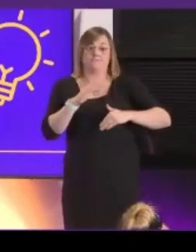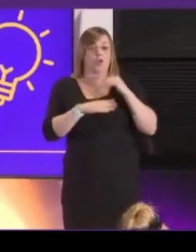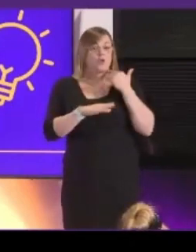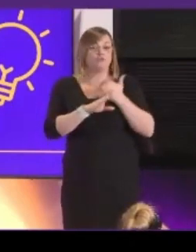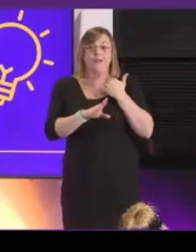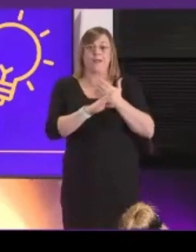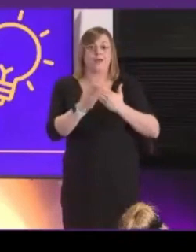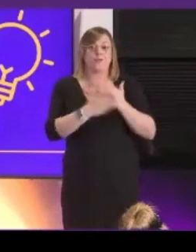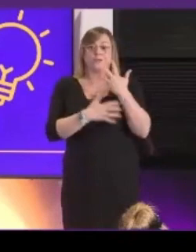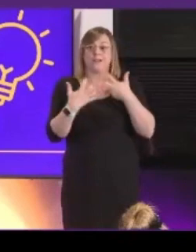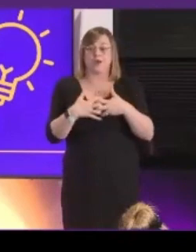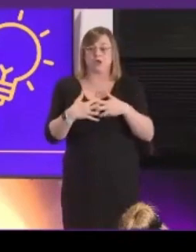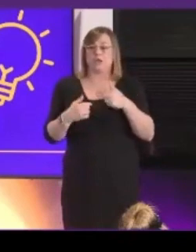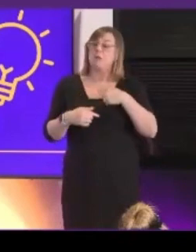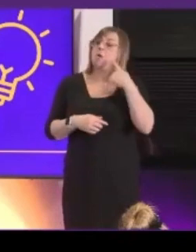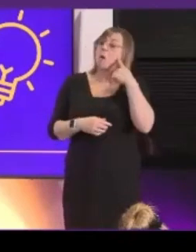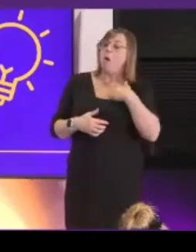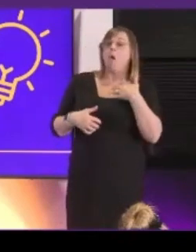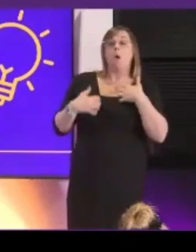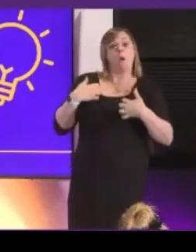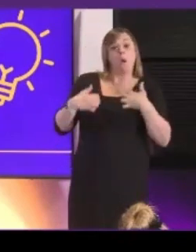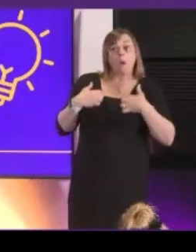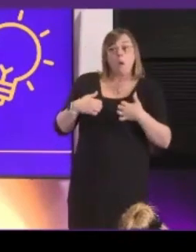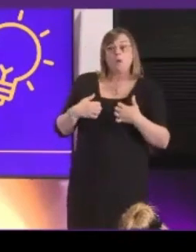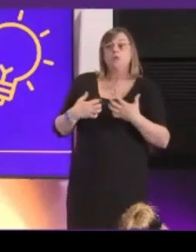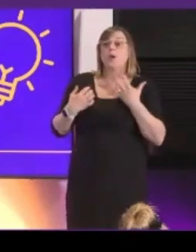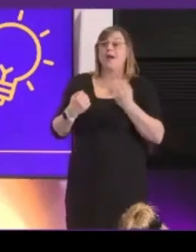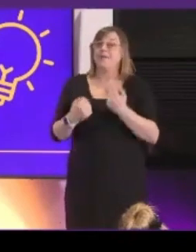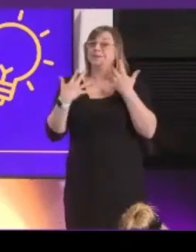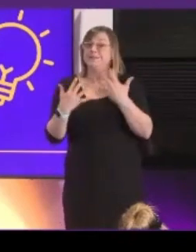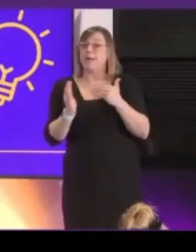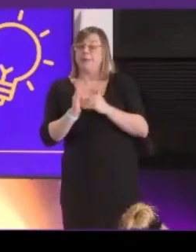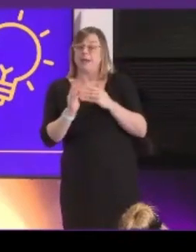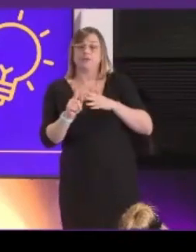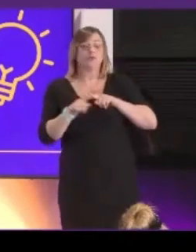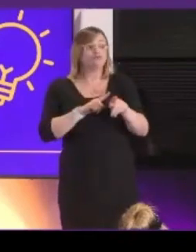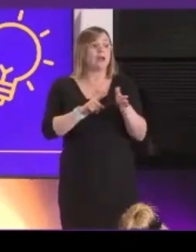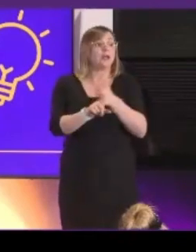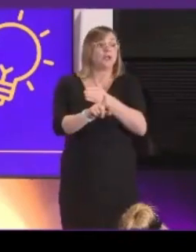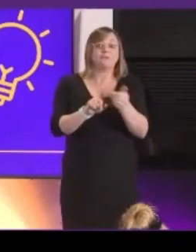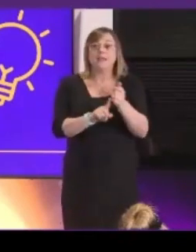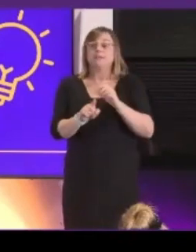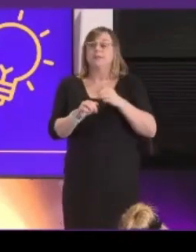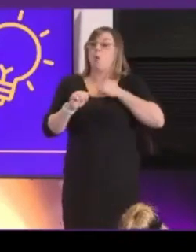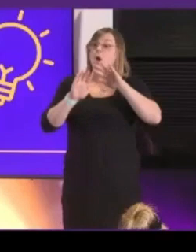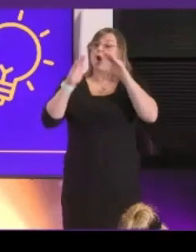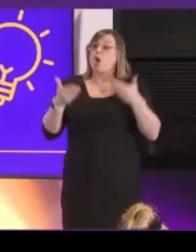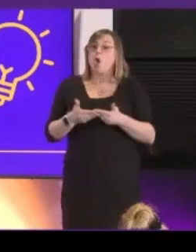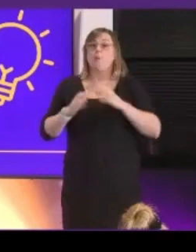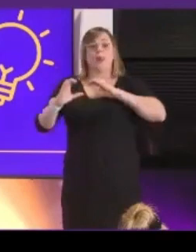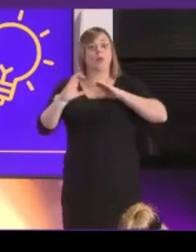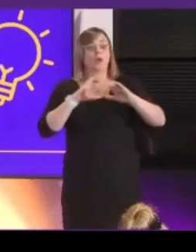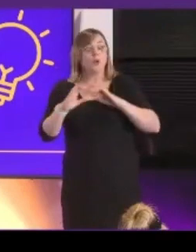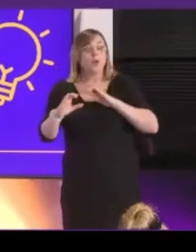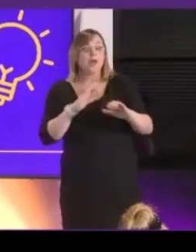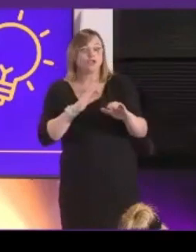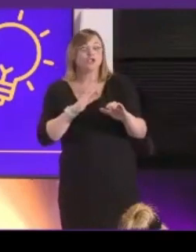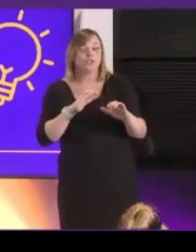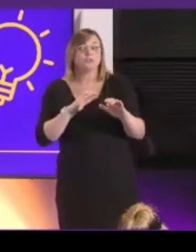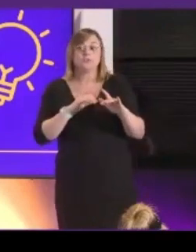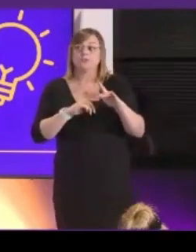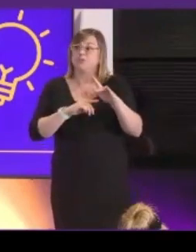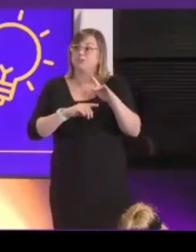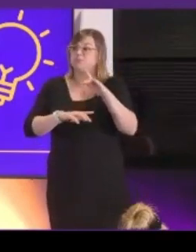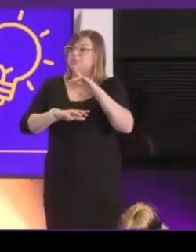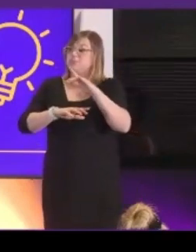was like, well, okay, this is interesting. So I got 10 minutes to convince our global communications